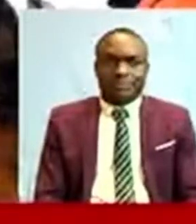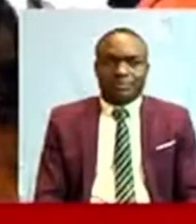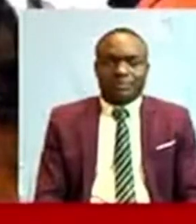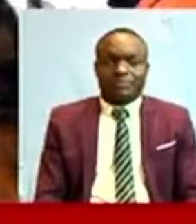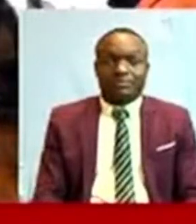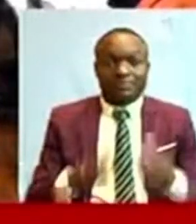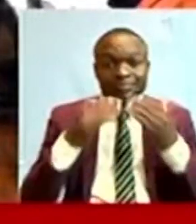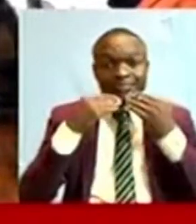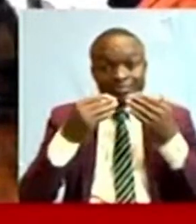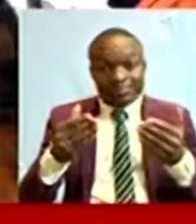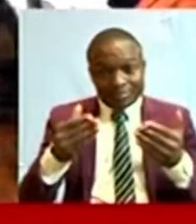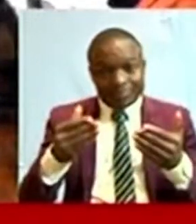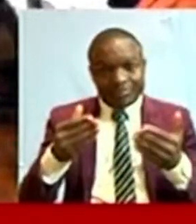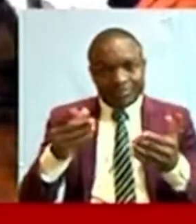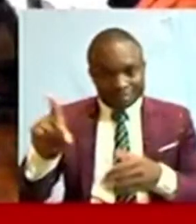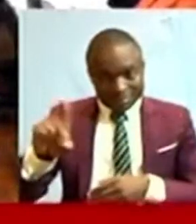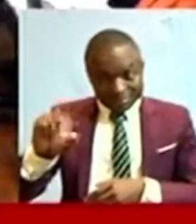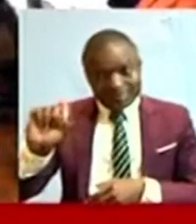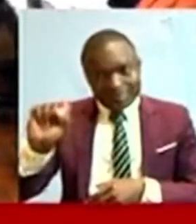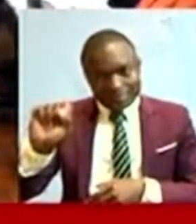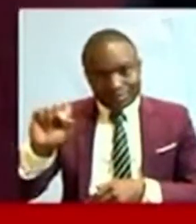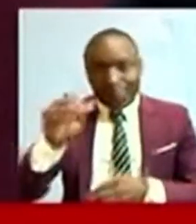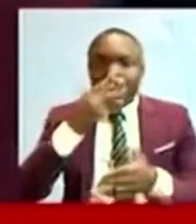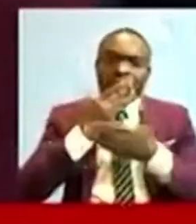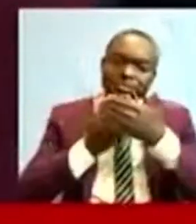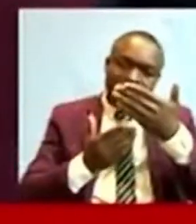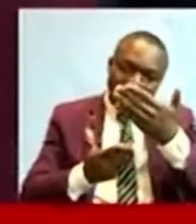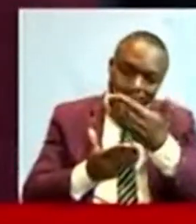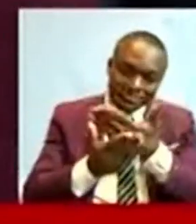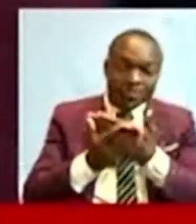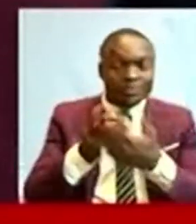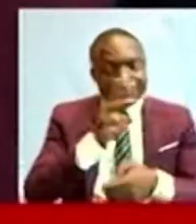Thank you, Permanent Secretary, and good morning, members of